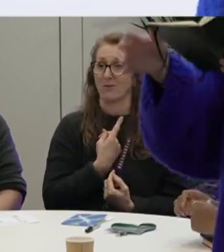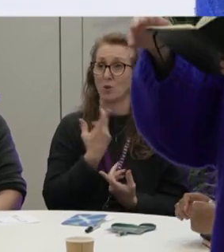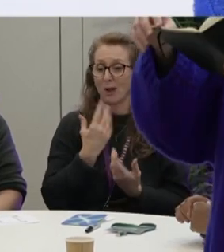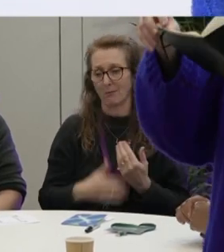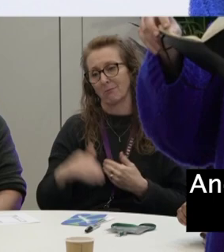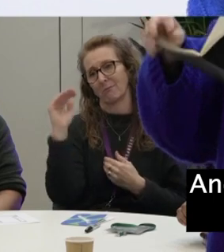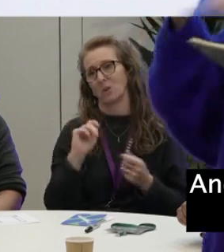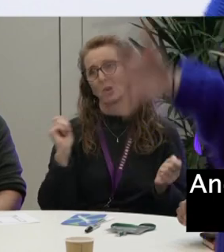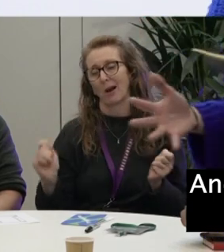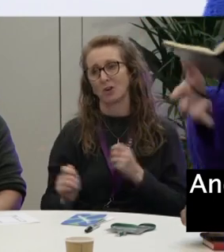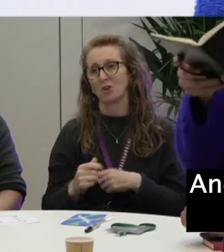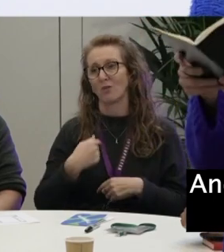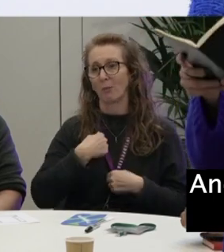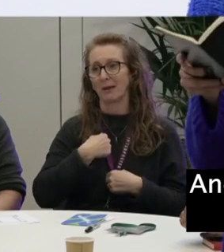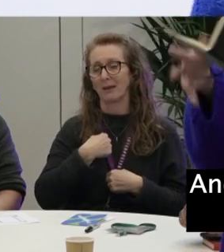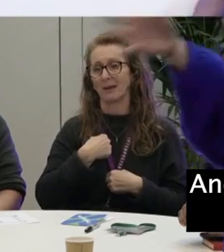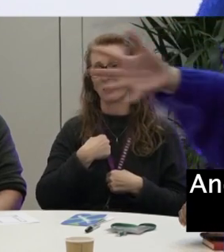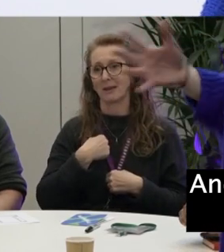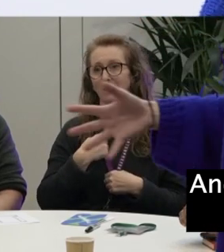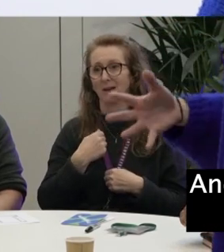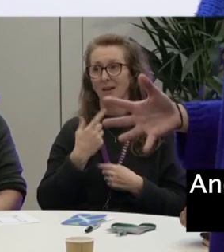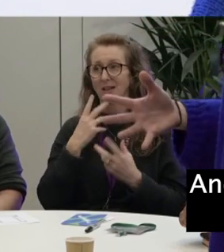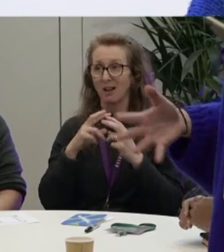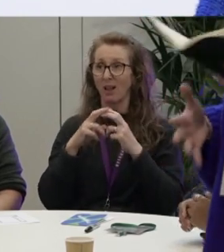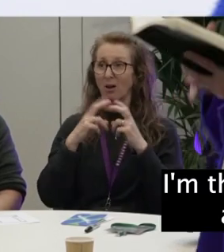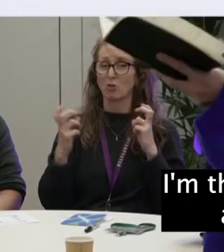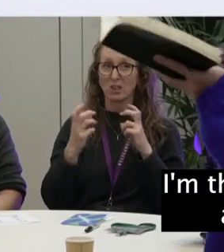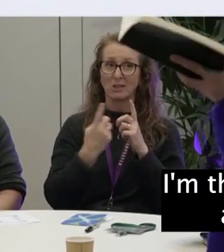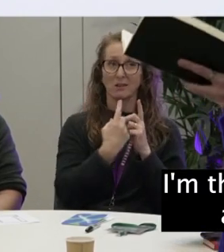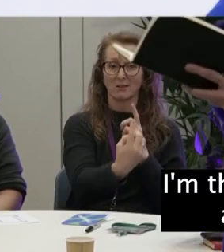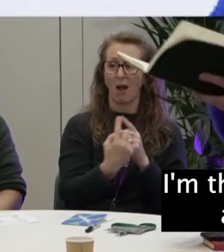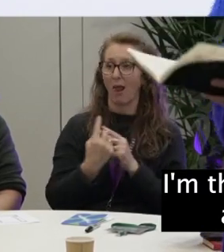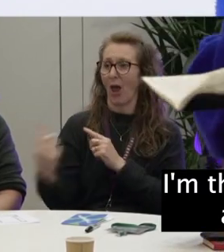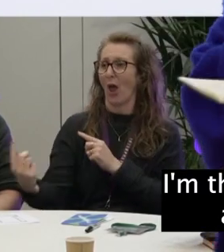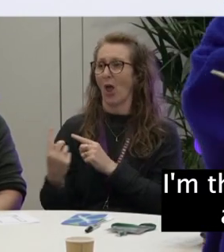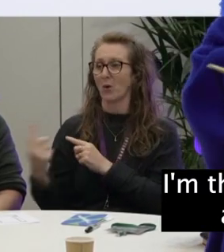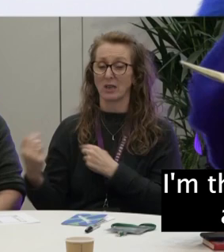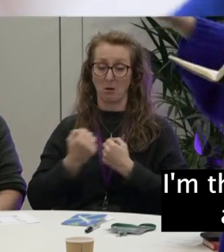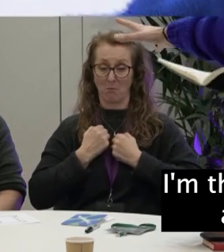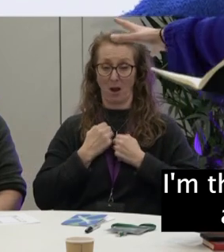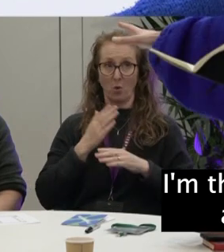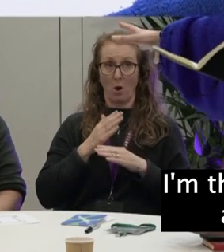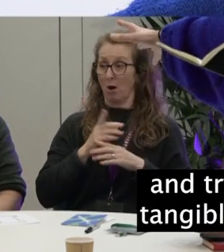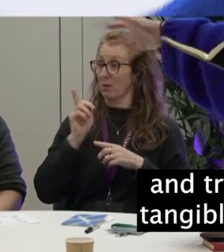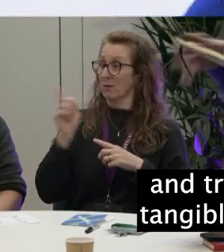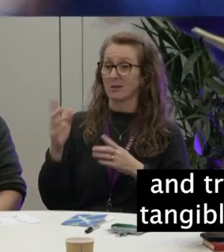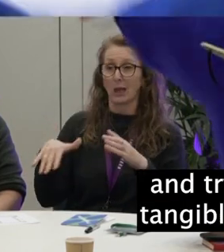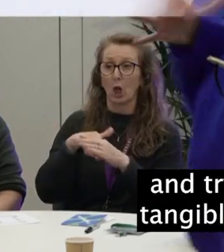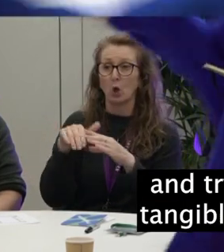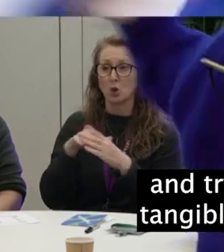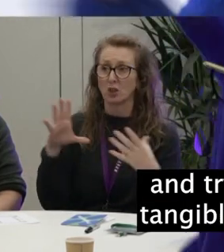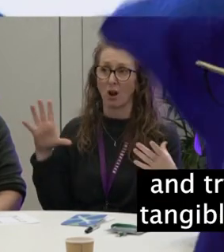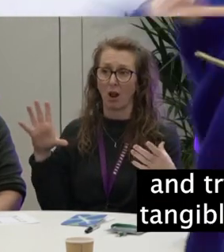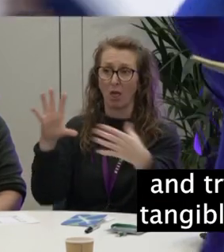change? And for me, that thinking about bridging silos of action, thinking about my work in climate and Tony's work in inclusion and trying to bring